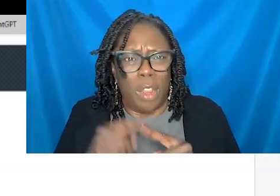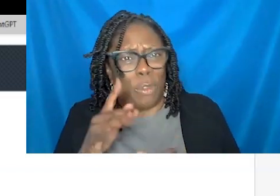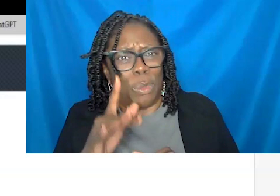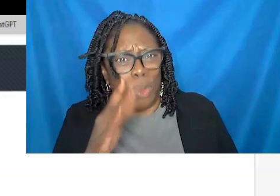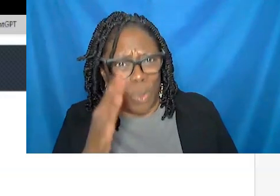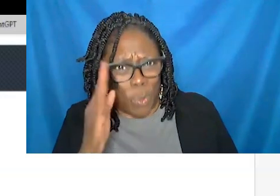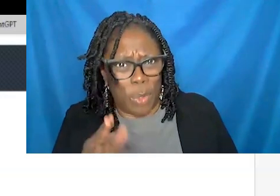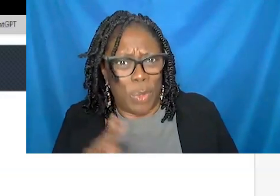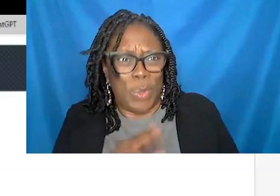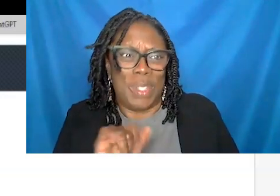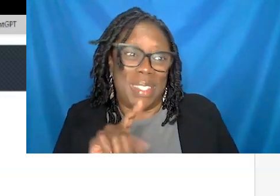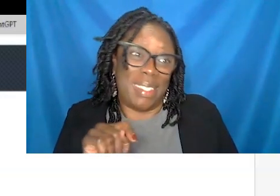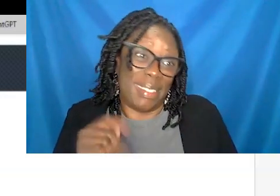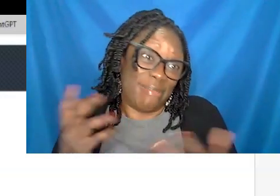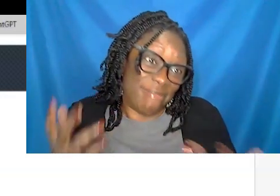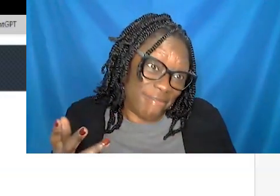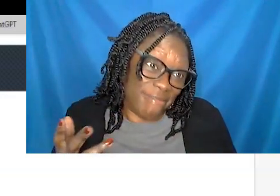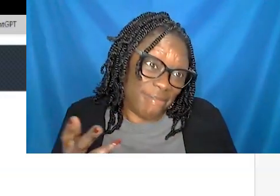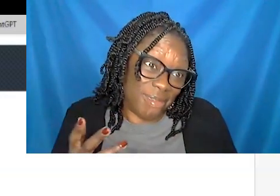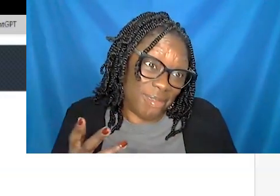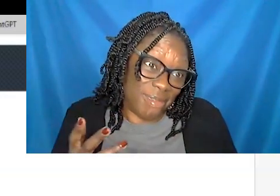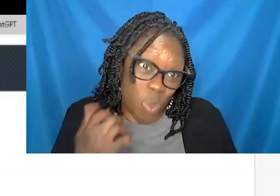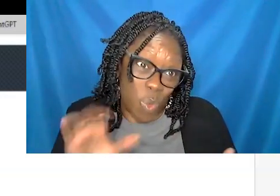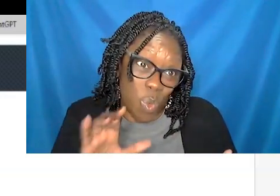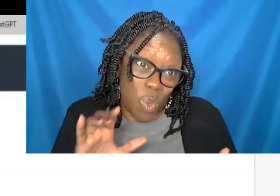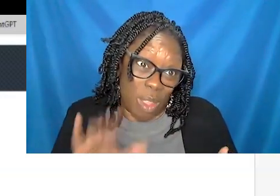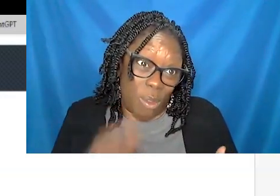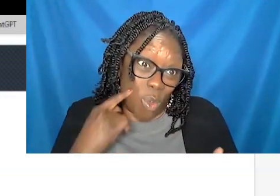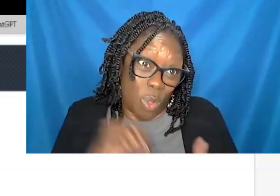really will need to know how to use in the future?